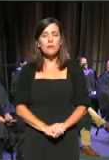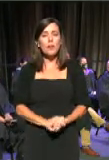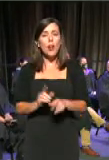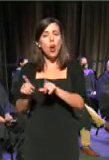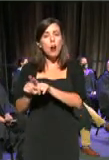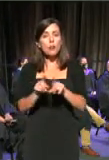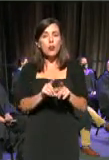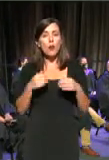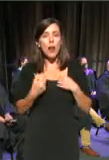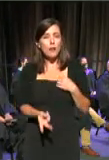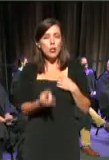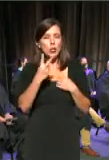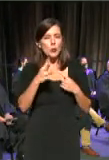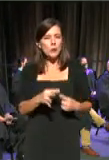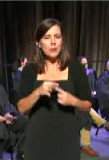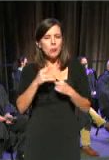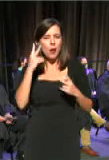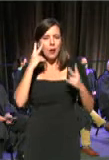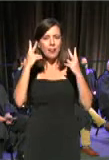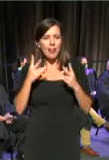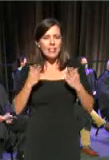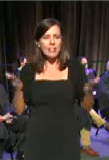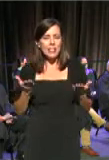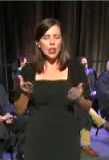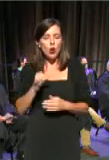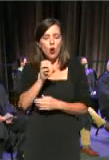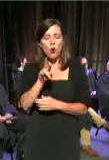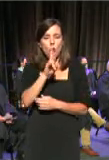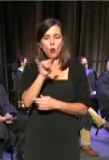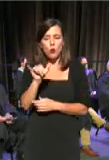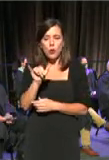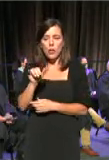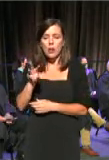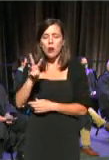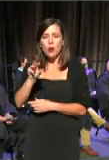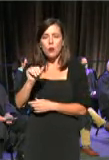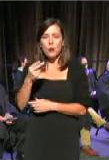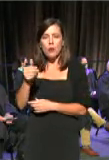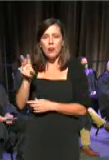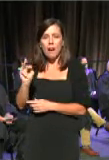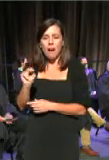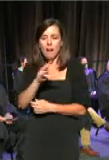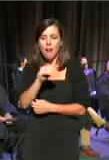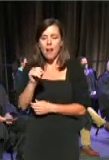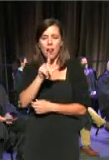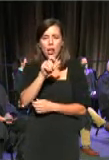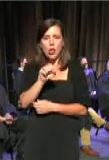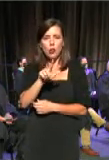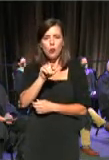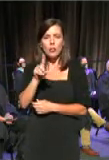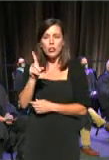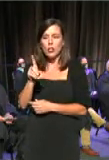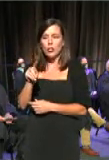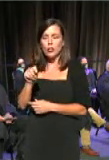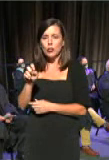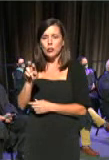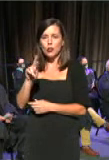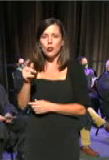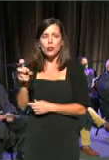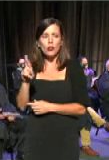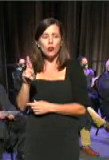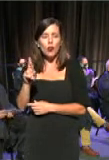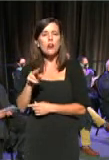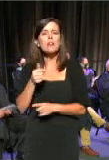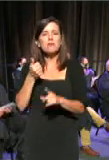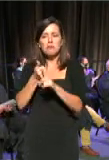We also have two special guests that we'd like to recognize, Ms. Corey Wayhan and Mr. Lloyd Turner. Ms. Wayhan